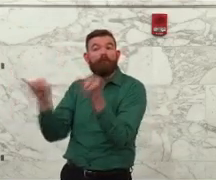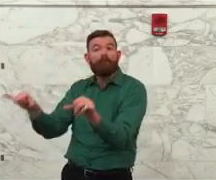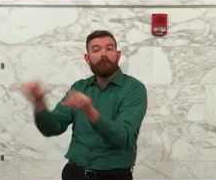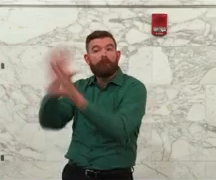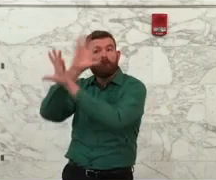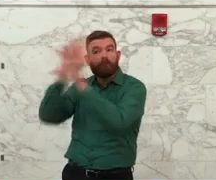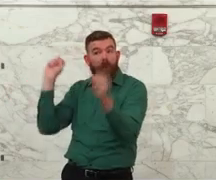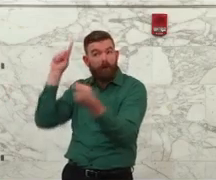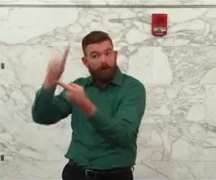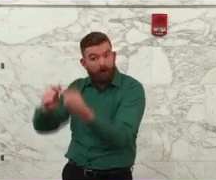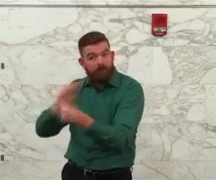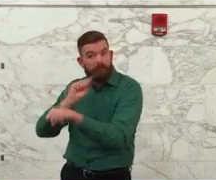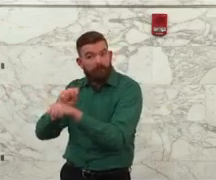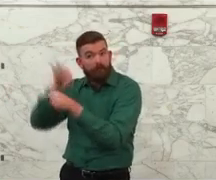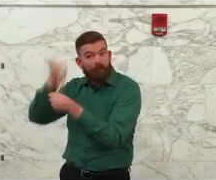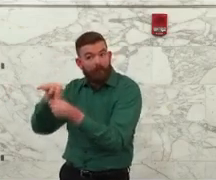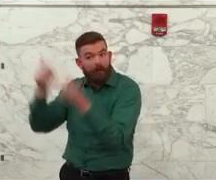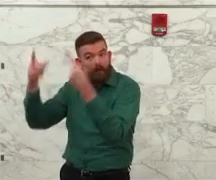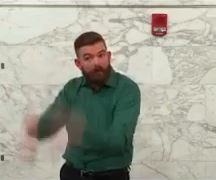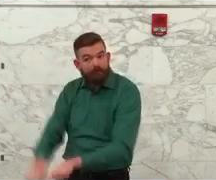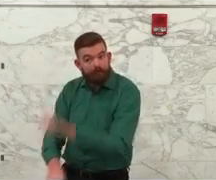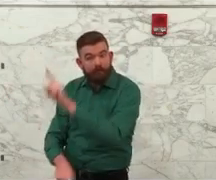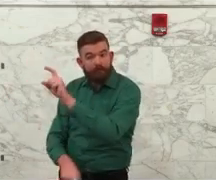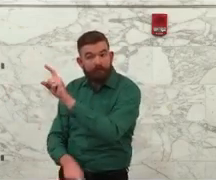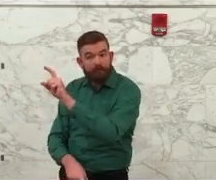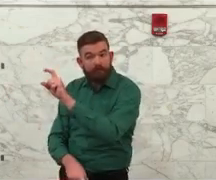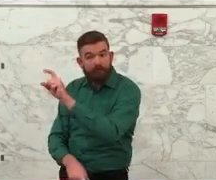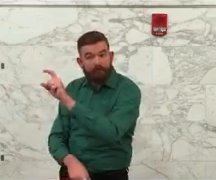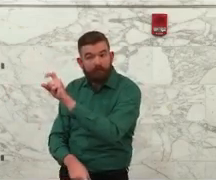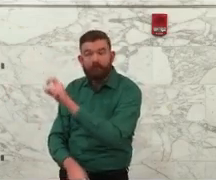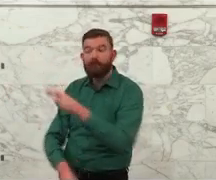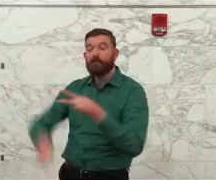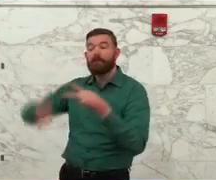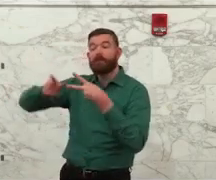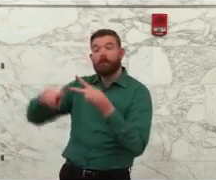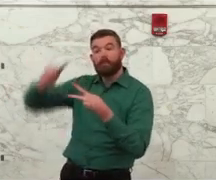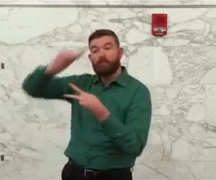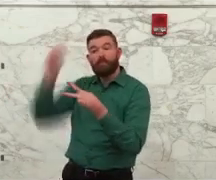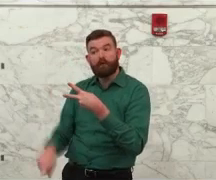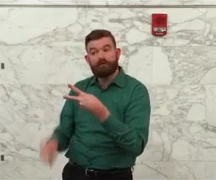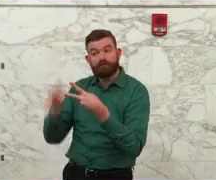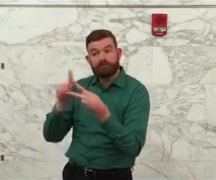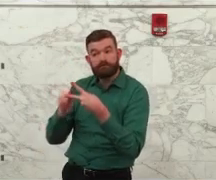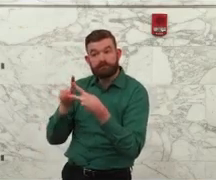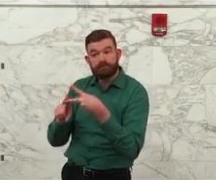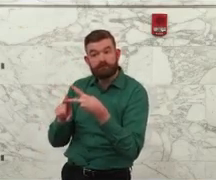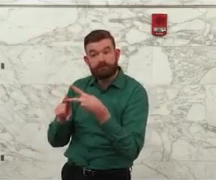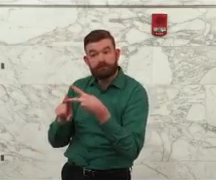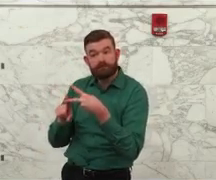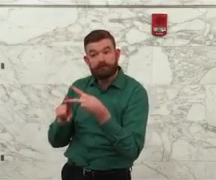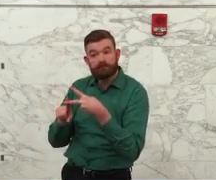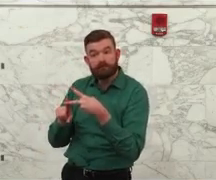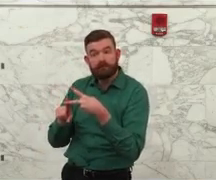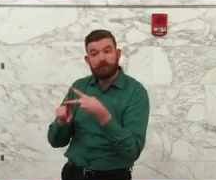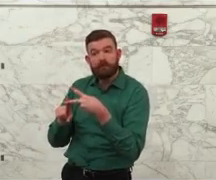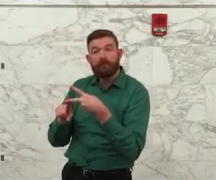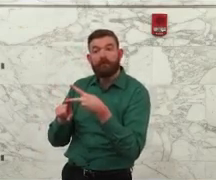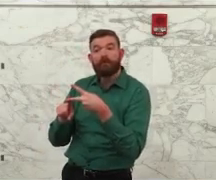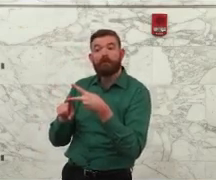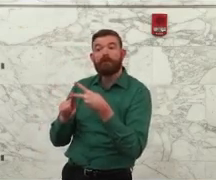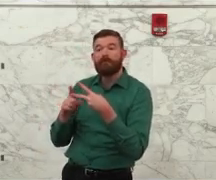be certified and sworn in? And secondly, you mentioned the importance of transparency to your administration and also the importance